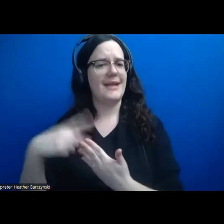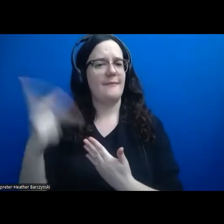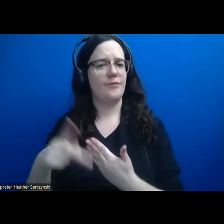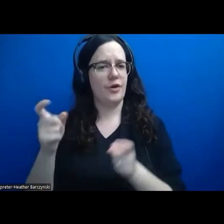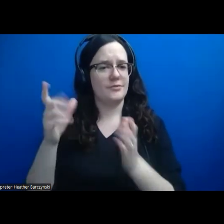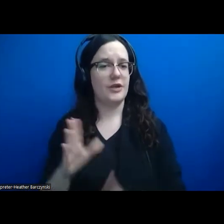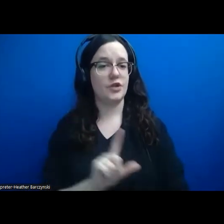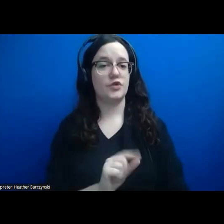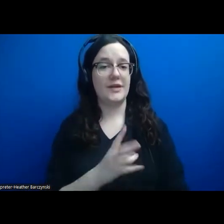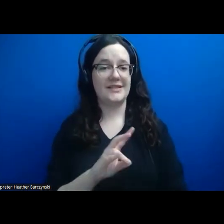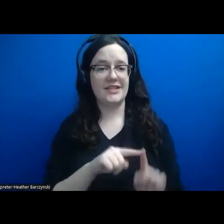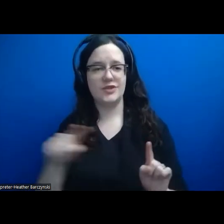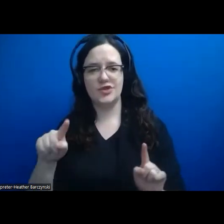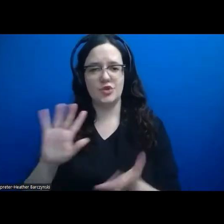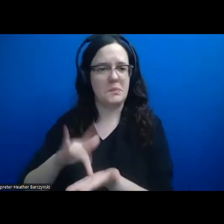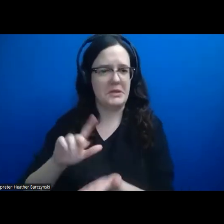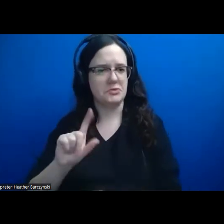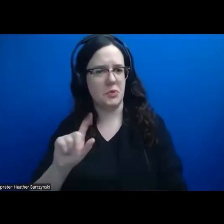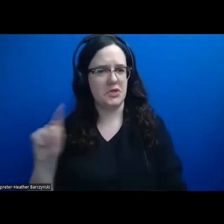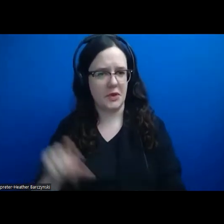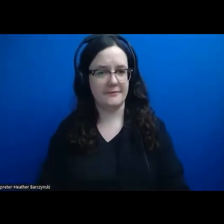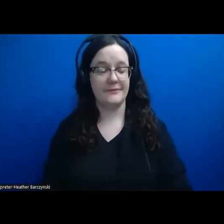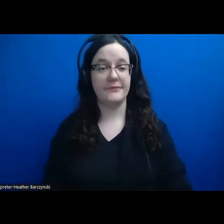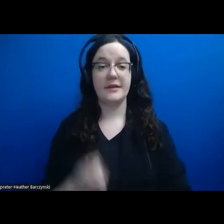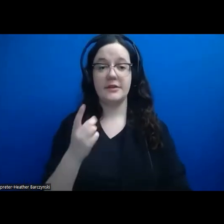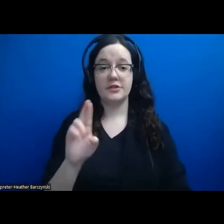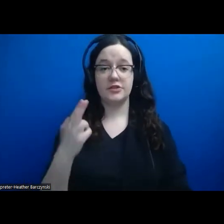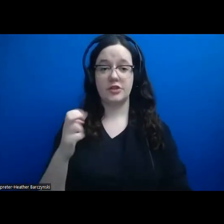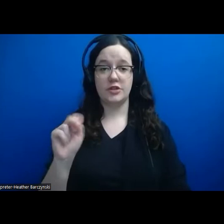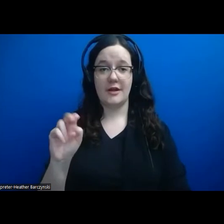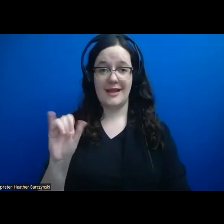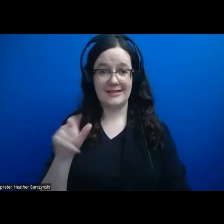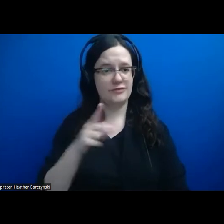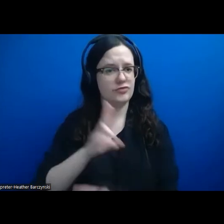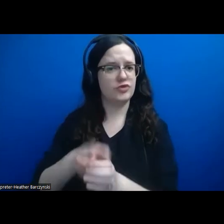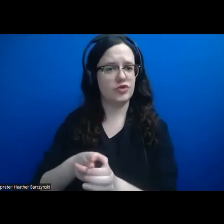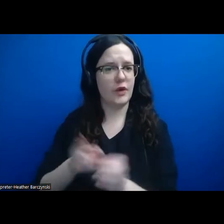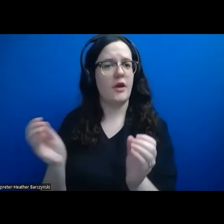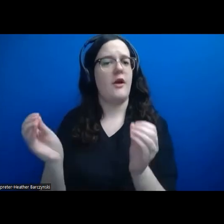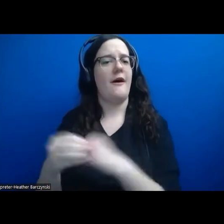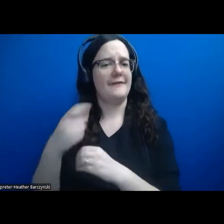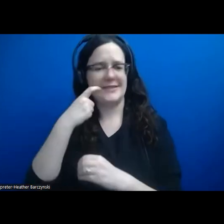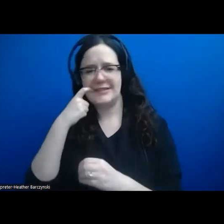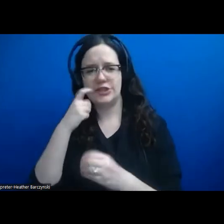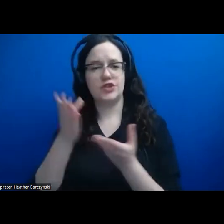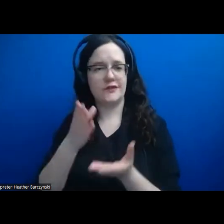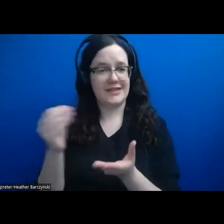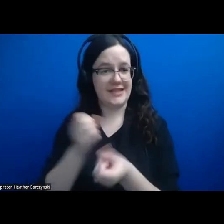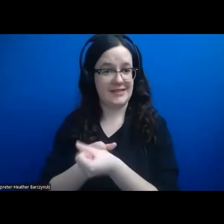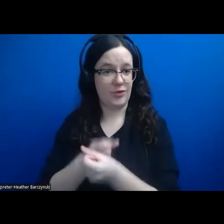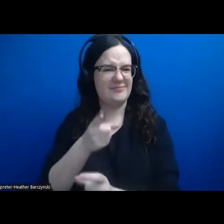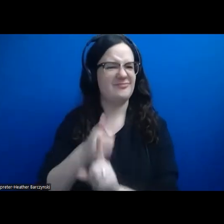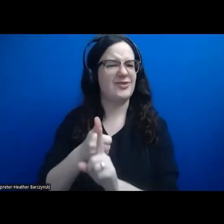through mid-2020. Dr. Hennessy joined the Office of Addiction Services and Supports as the Associate Chief for